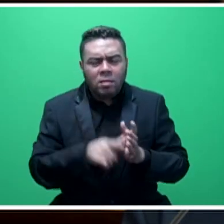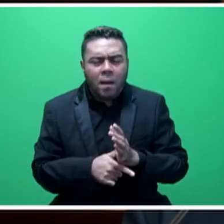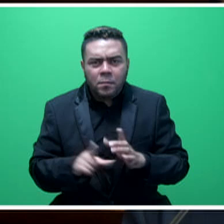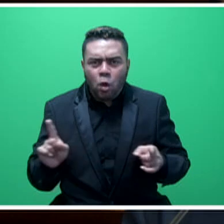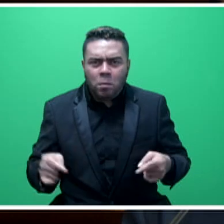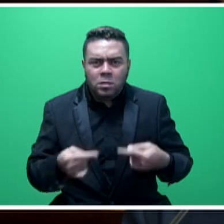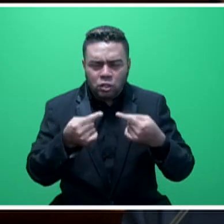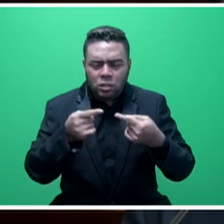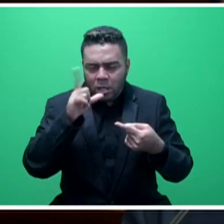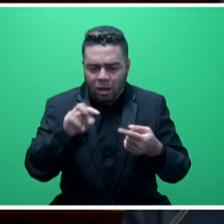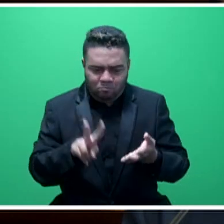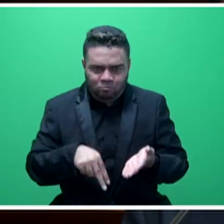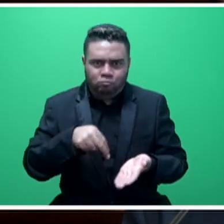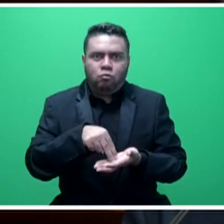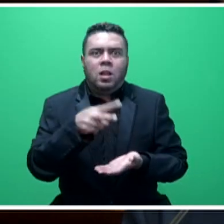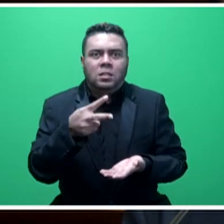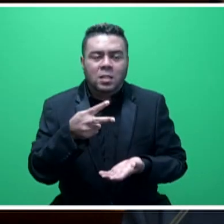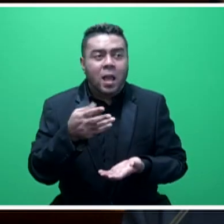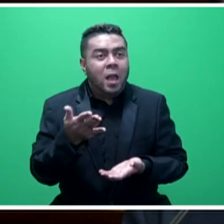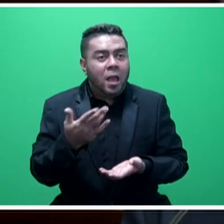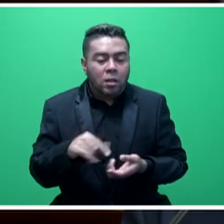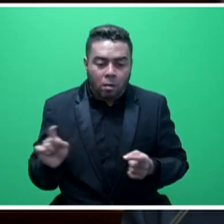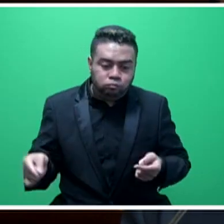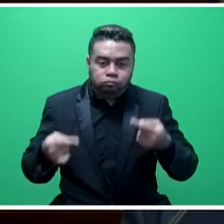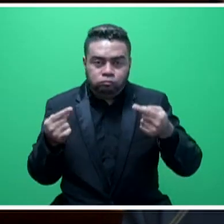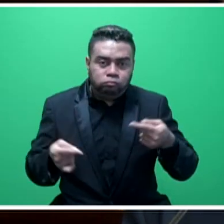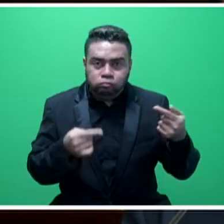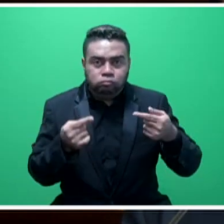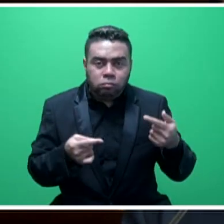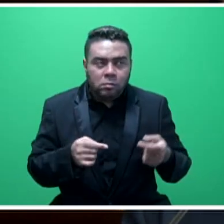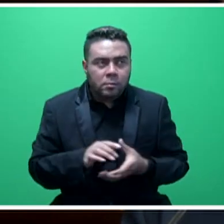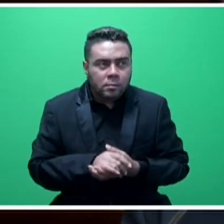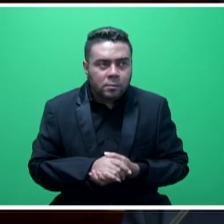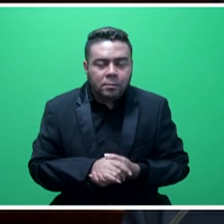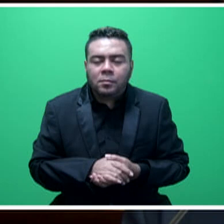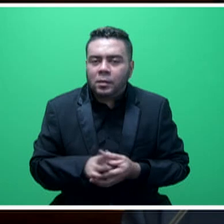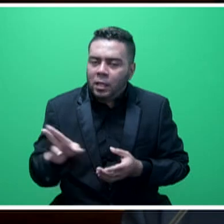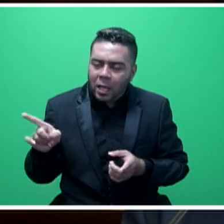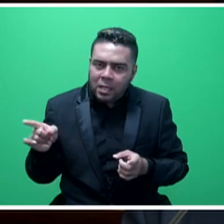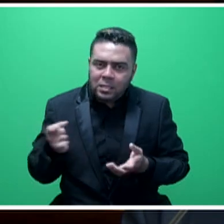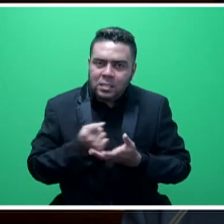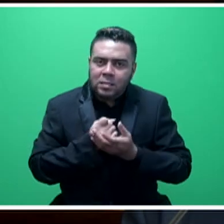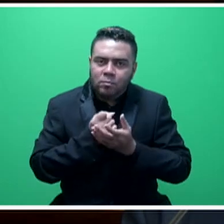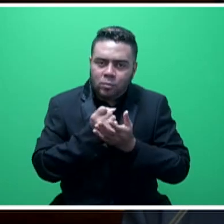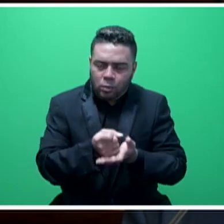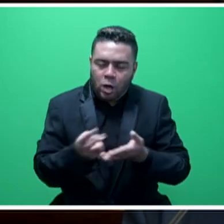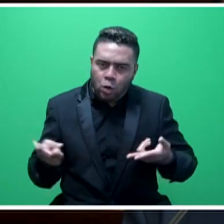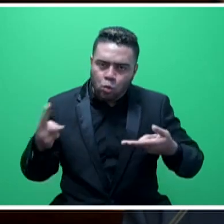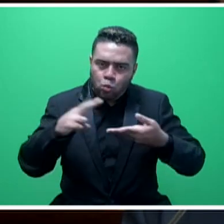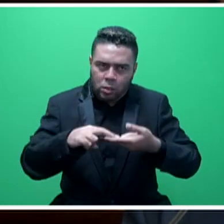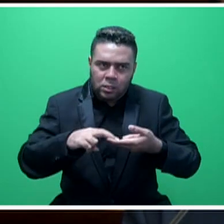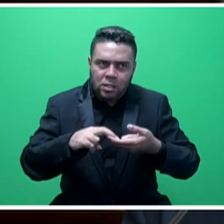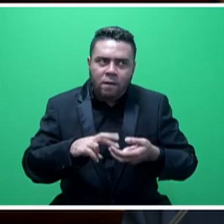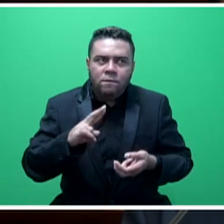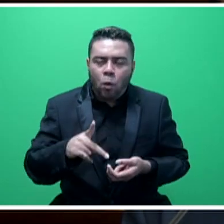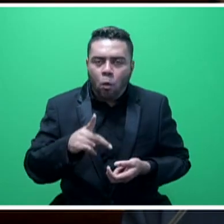opposition could have risen beyond their usual dogma and displayed some patriotism and some unity for the